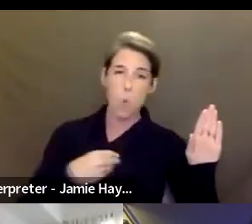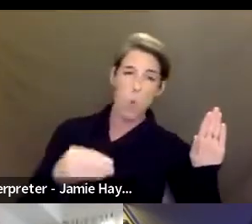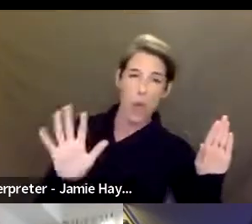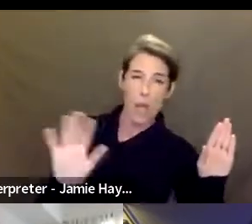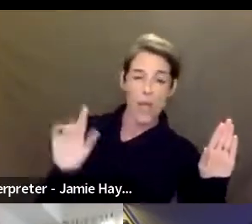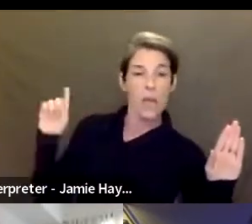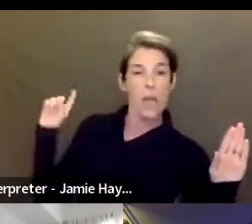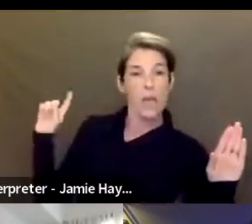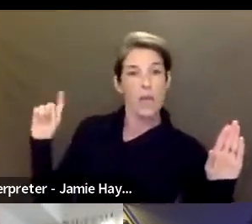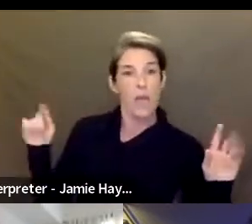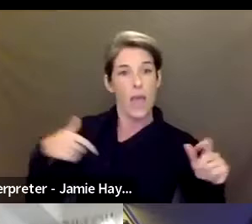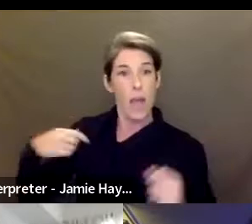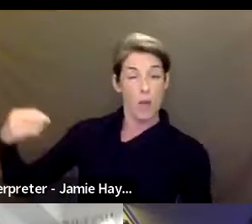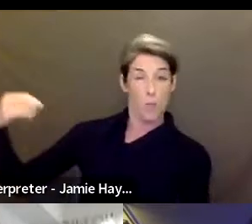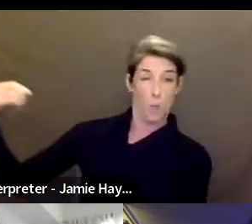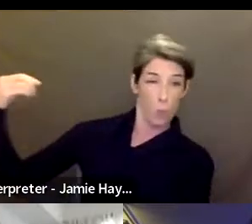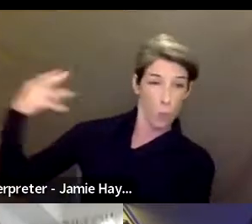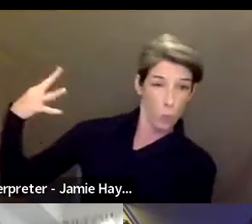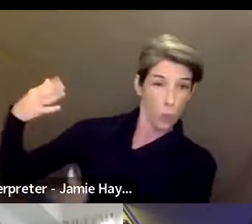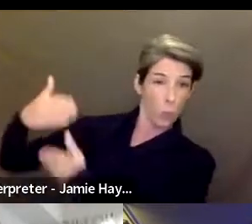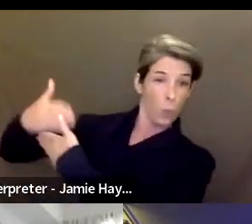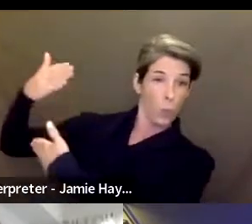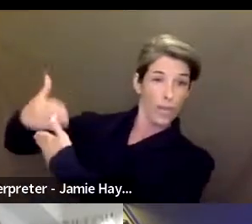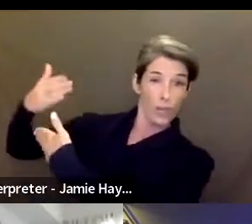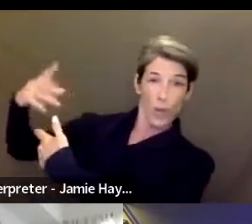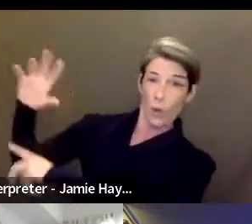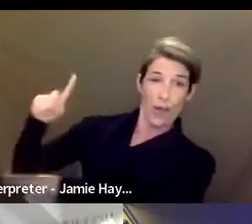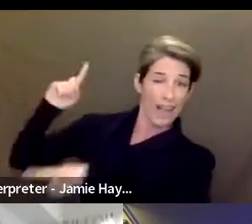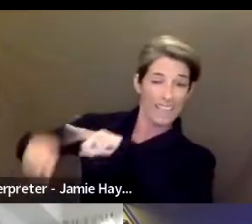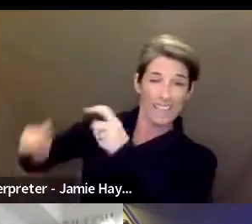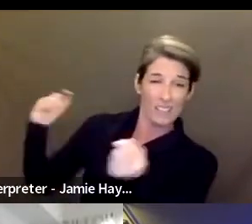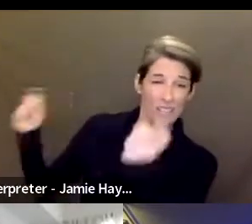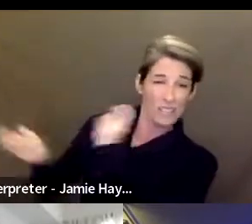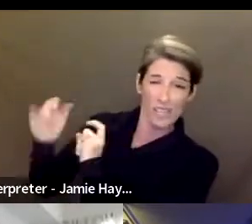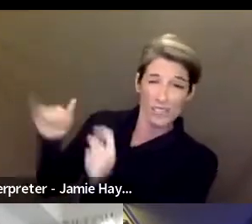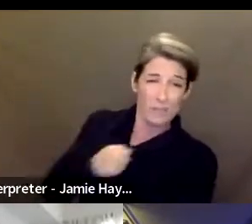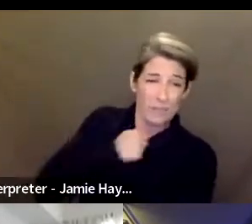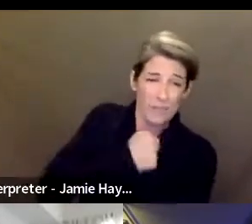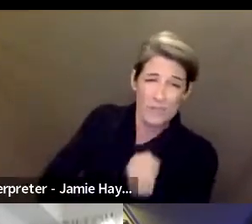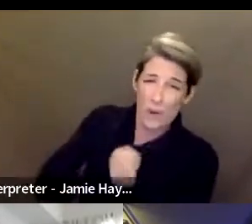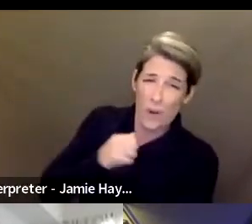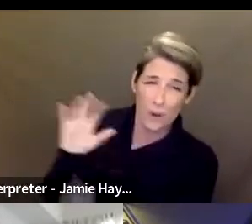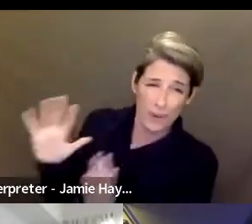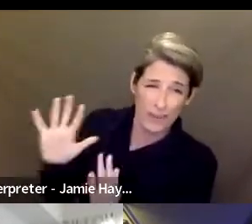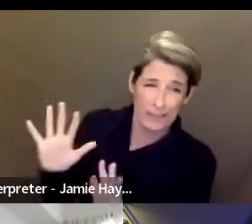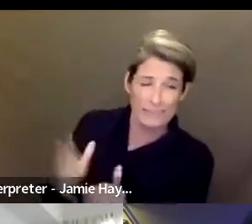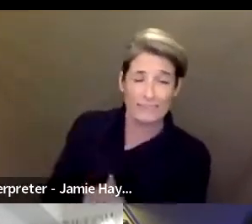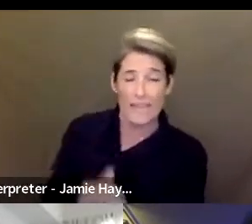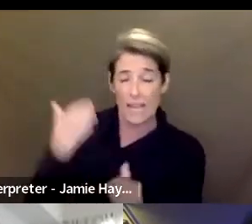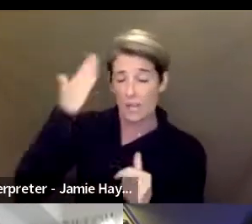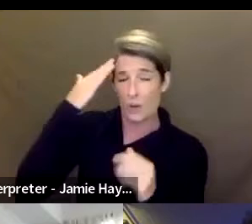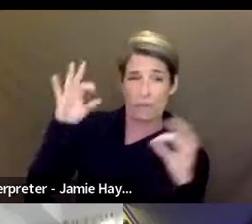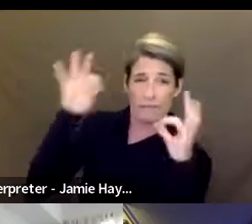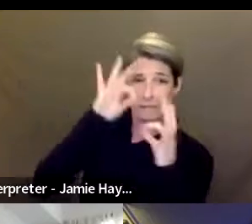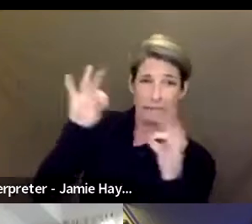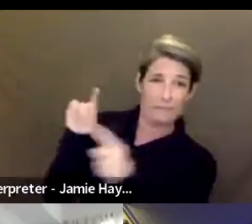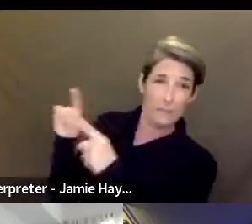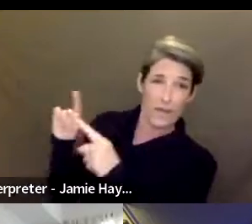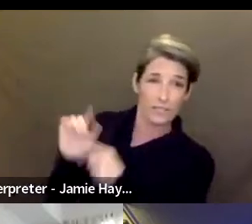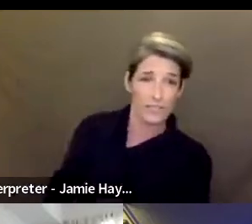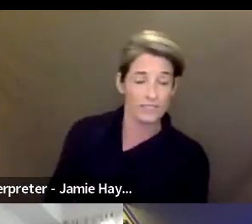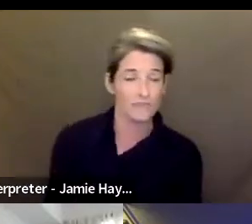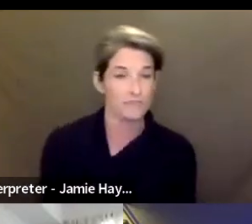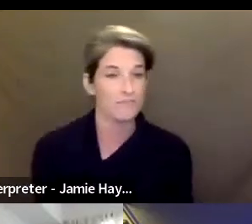and a big white light that I can't figure out how to get the natural light to stop being annoying to my left, no matter how much I